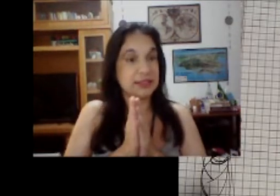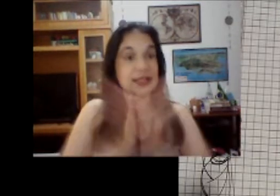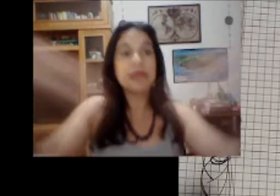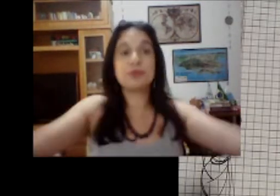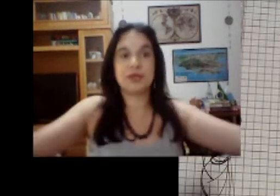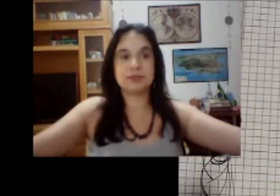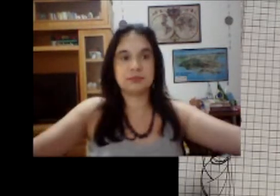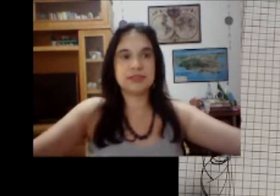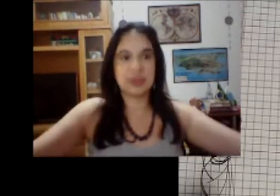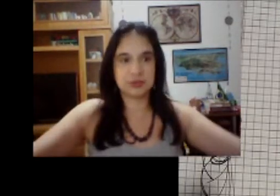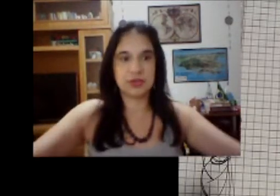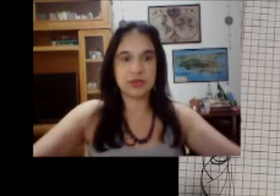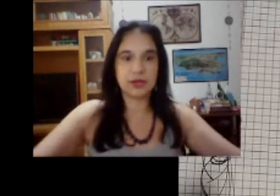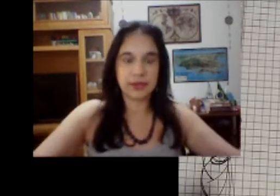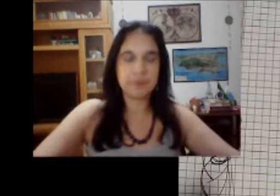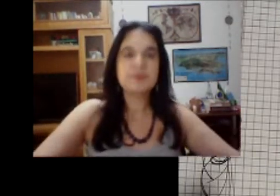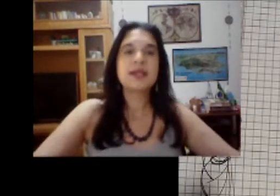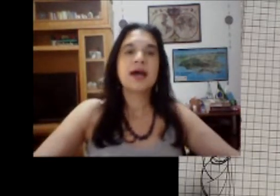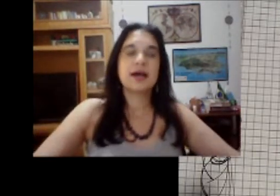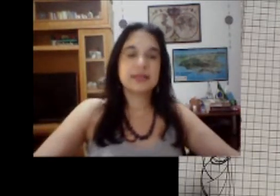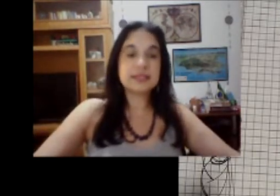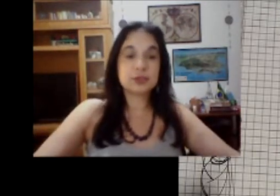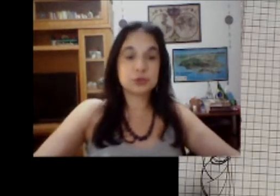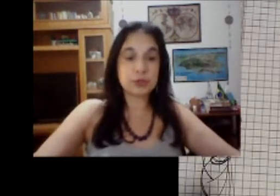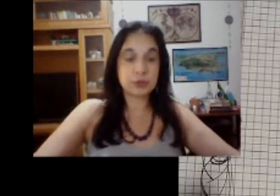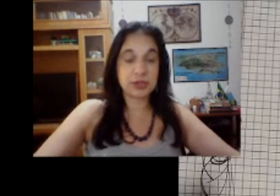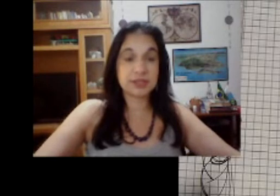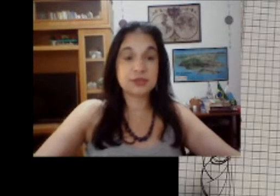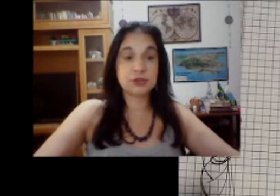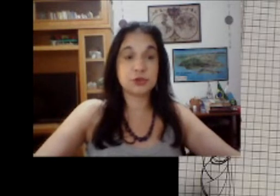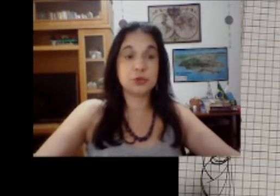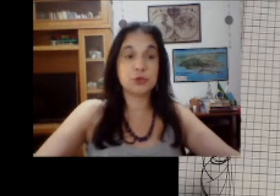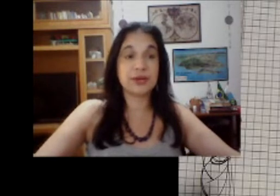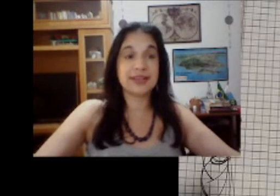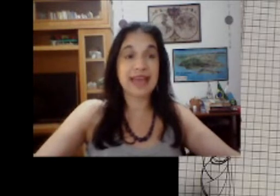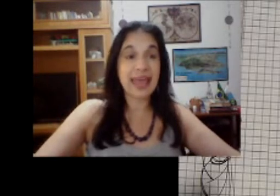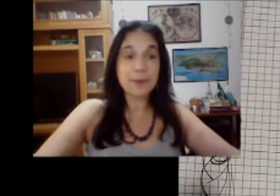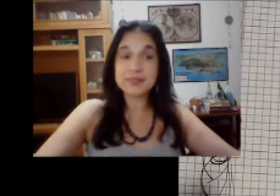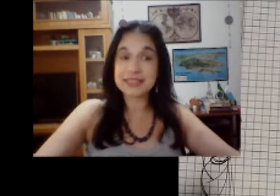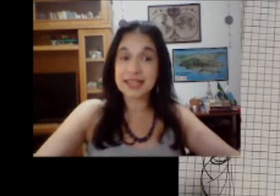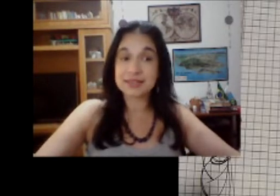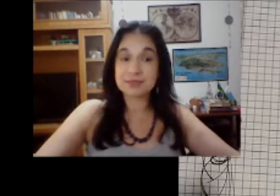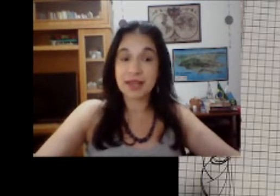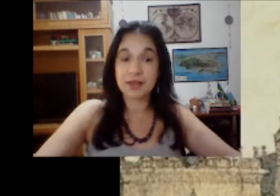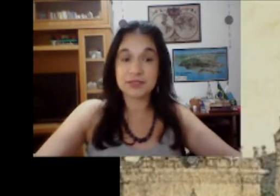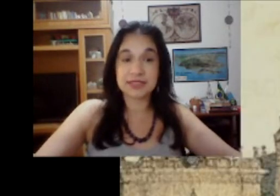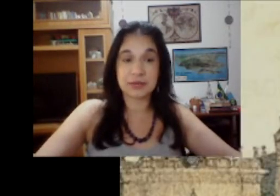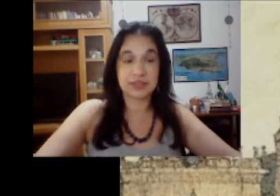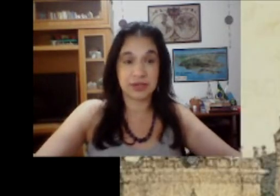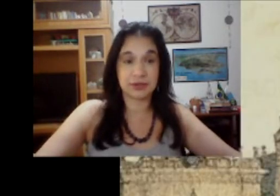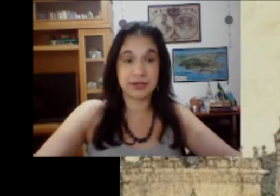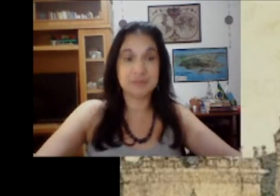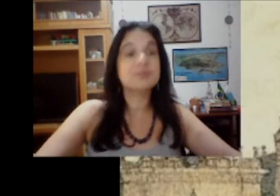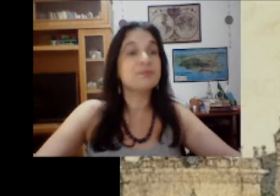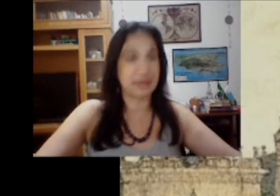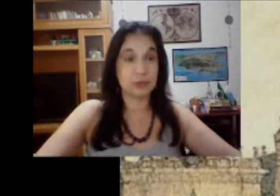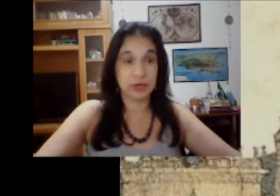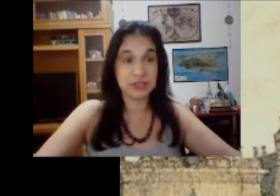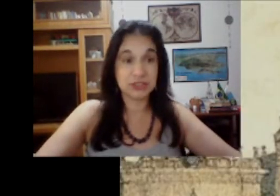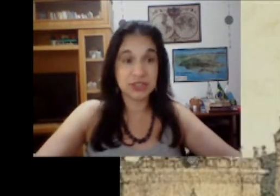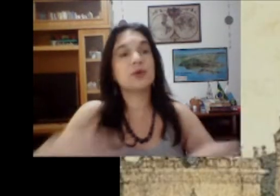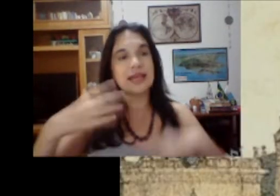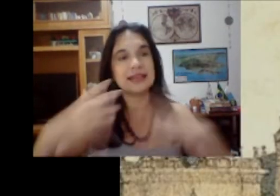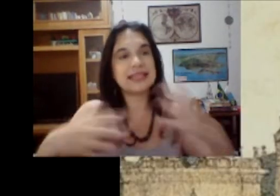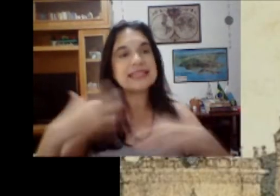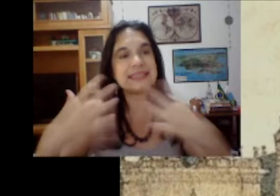basically leaving the downtown area, this contributed to the emptying of the downtown area by the